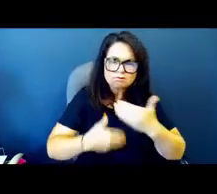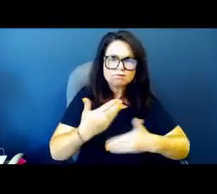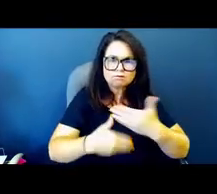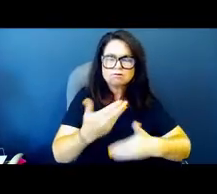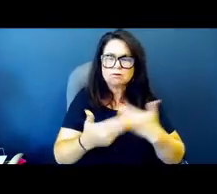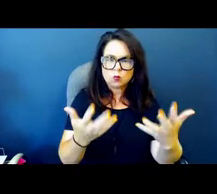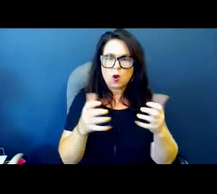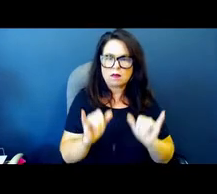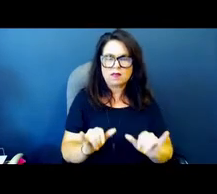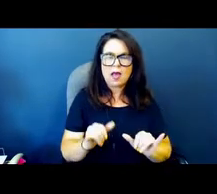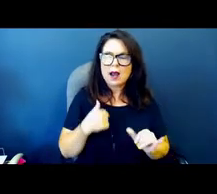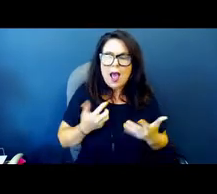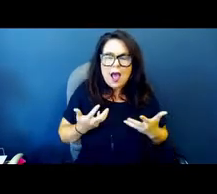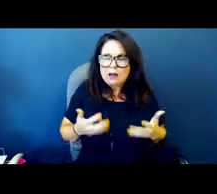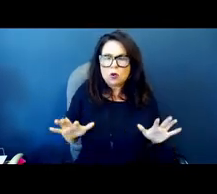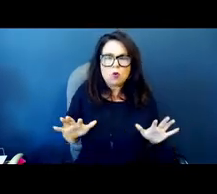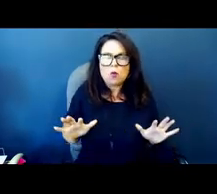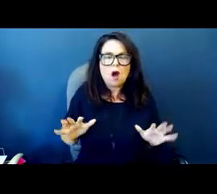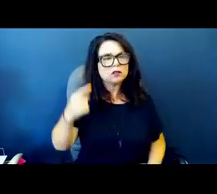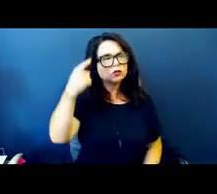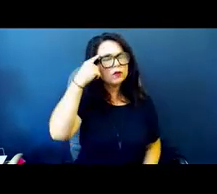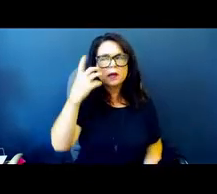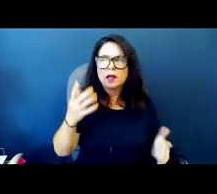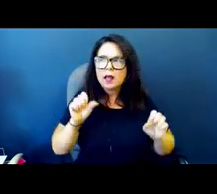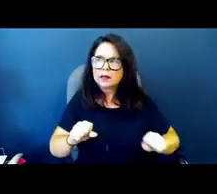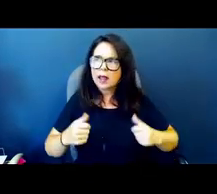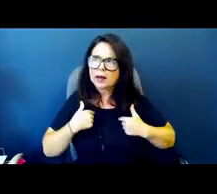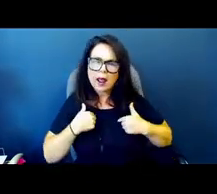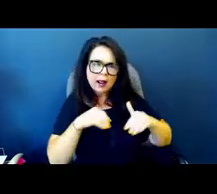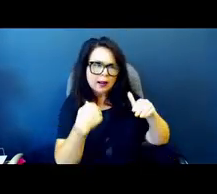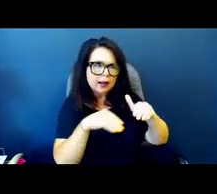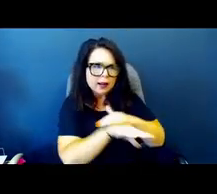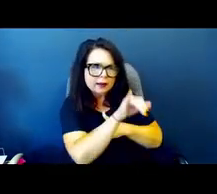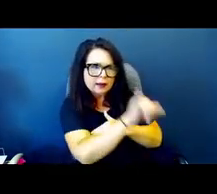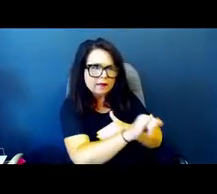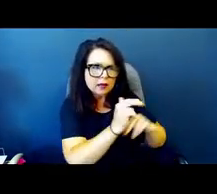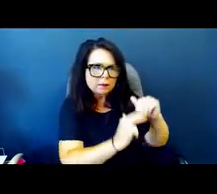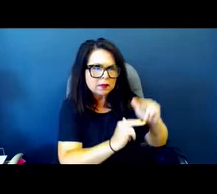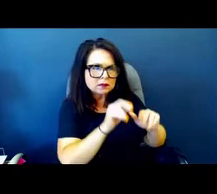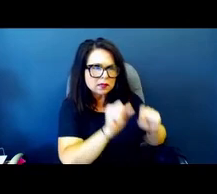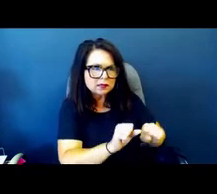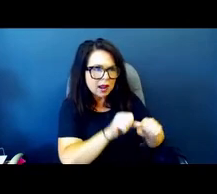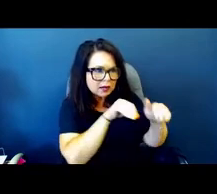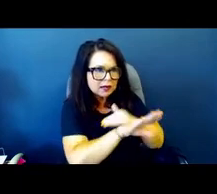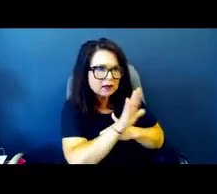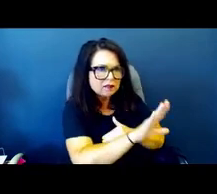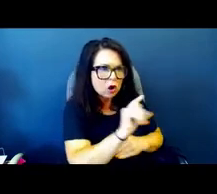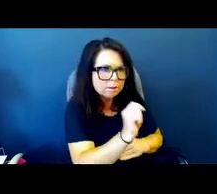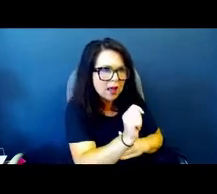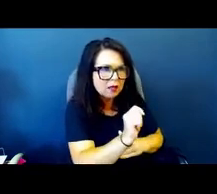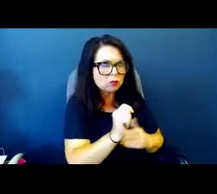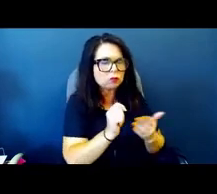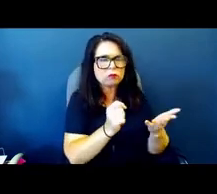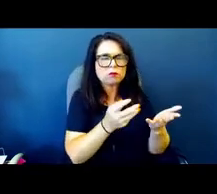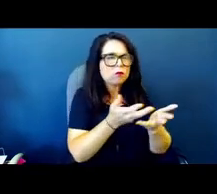I can show up to a building and use a toilet because every bathroom